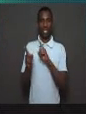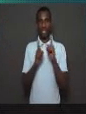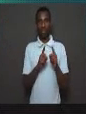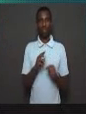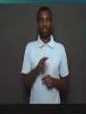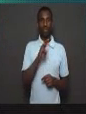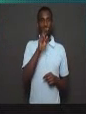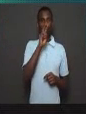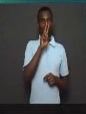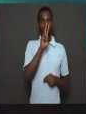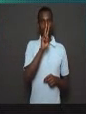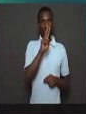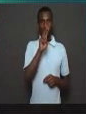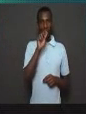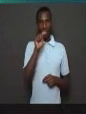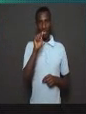-4, 2.